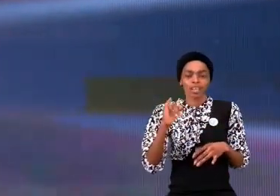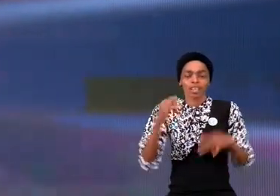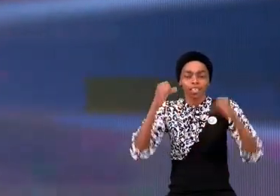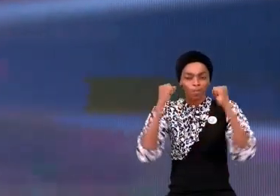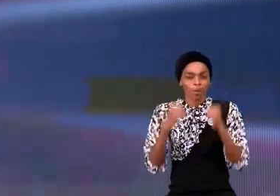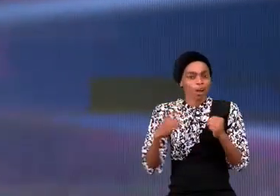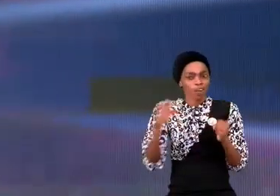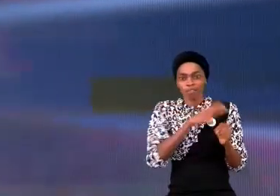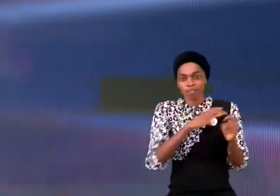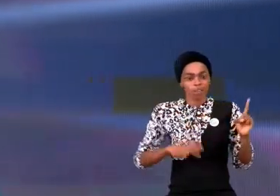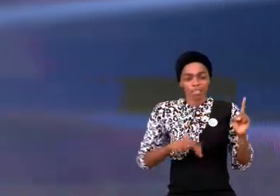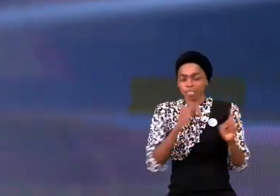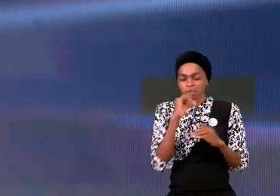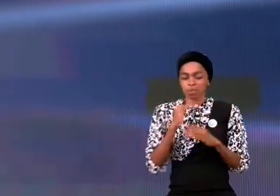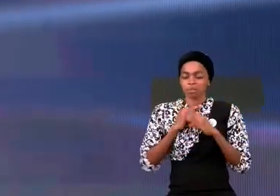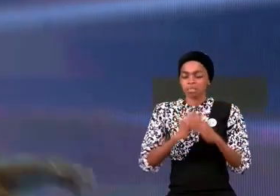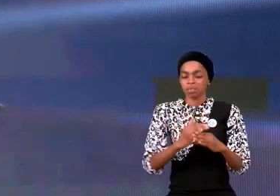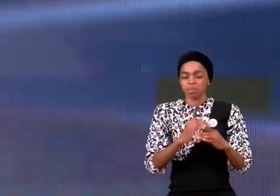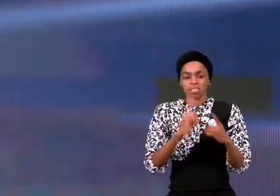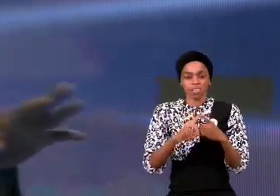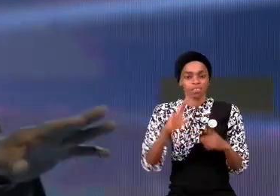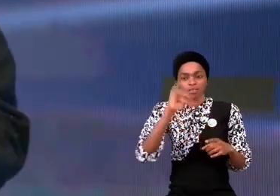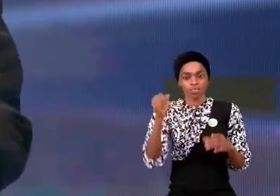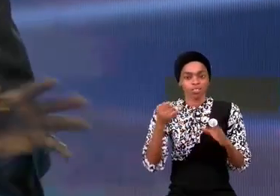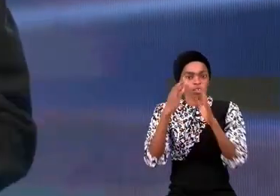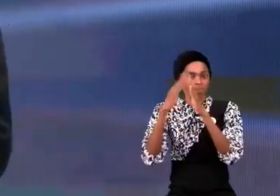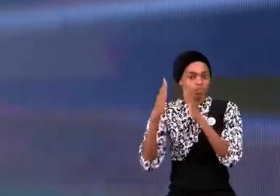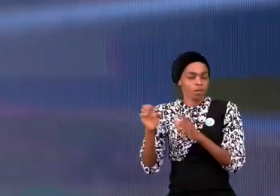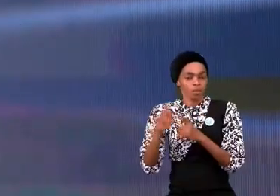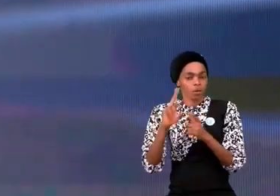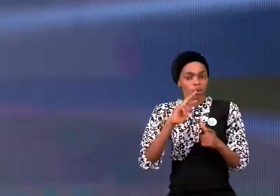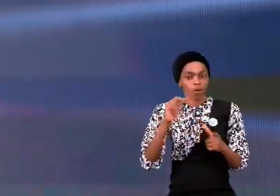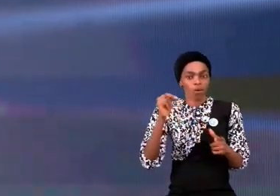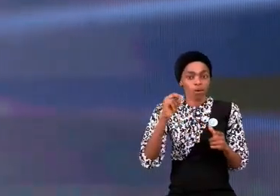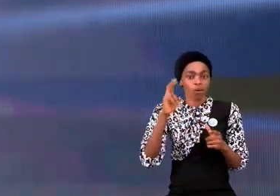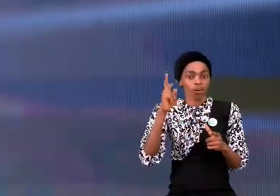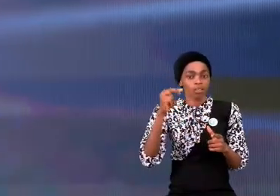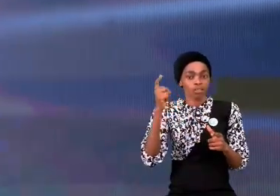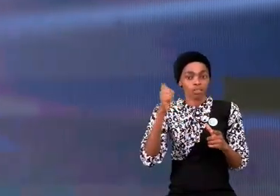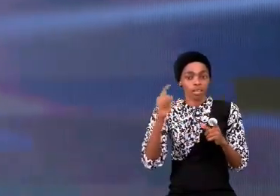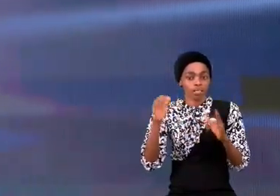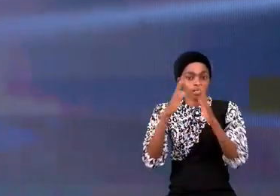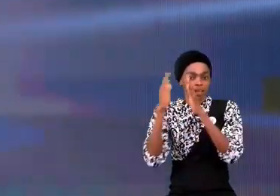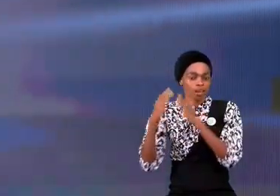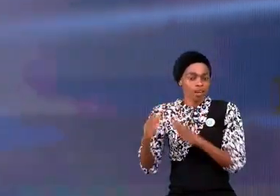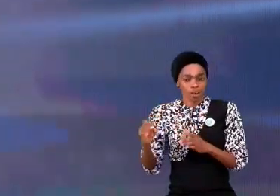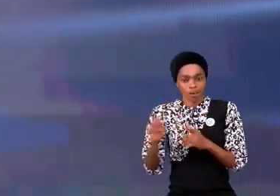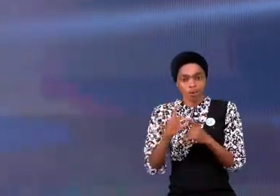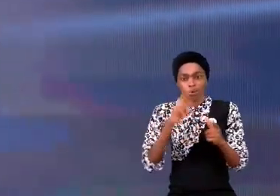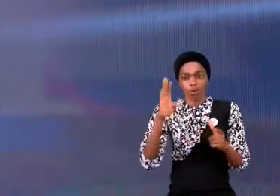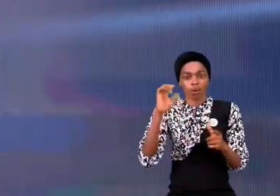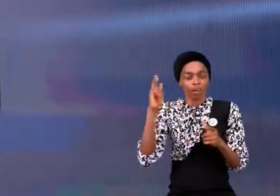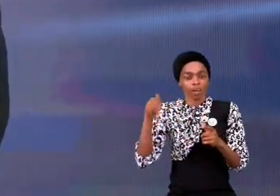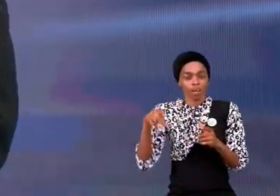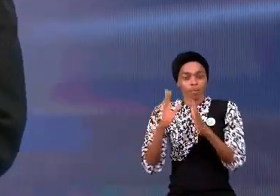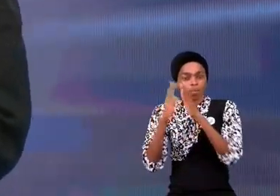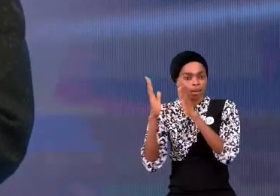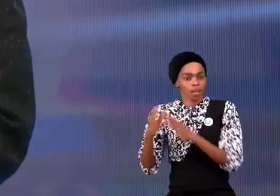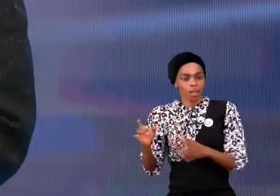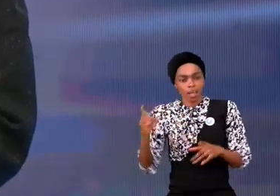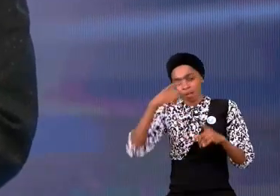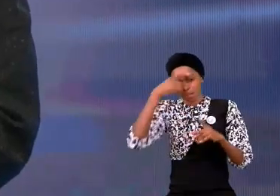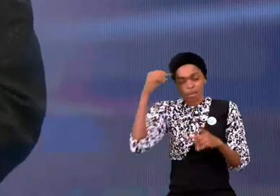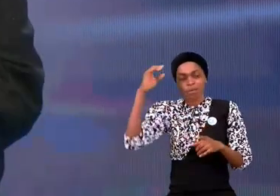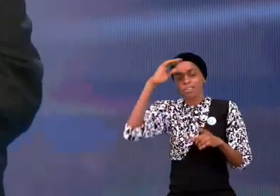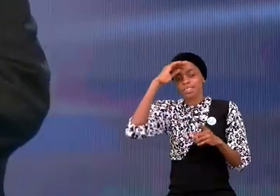has power on earth to forgive sins. Anywhere you are, as you call on the name of the